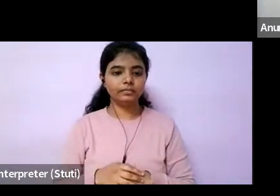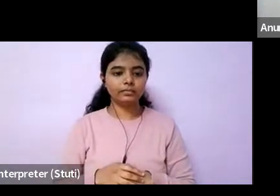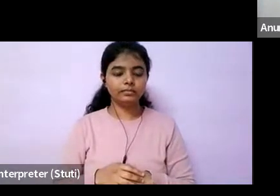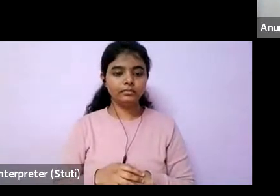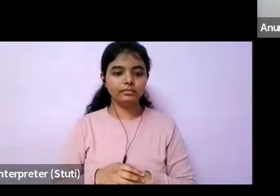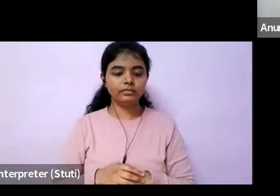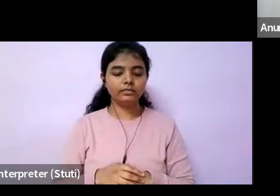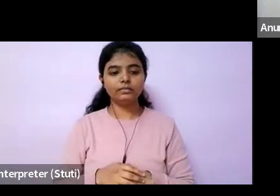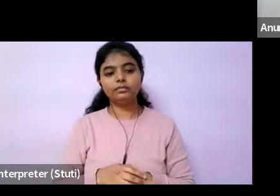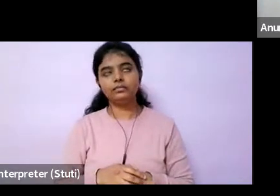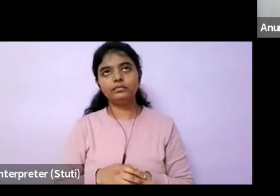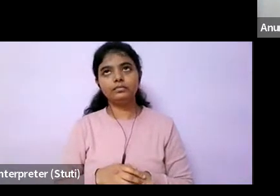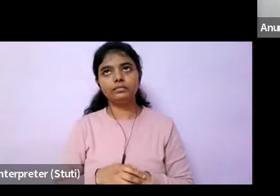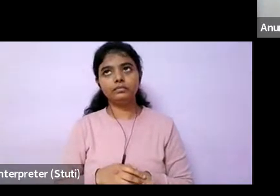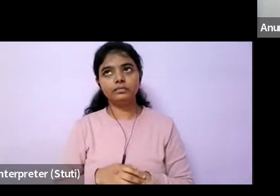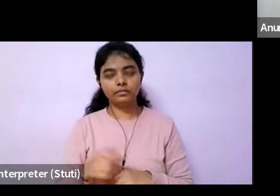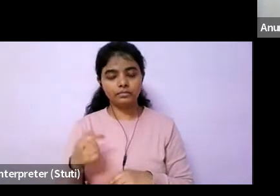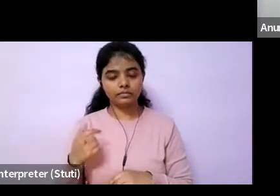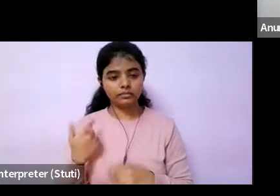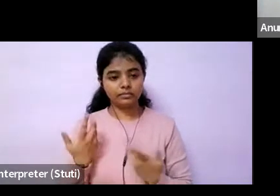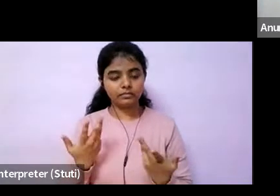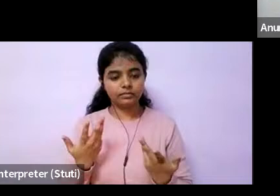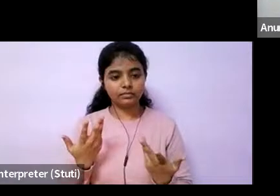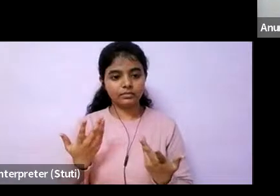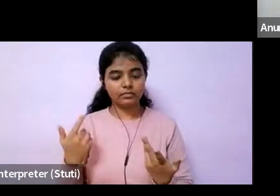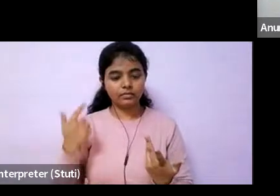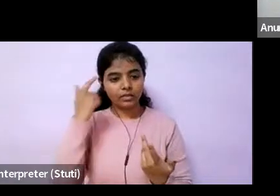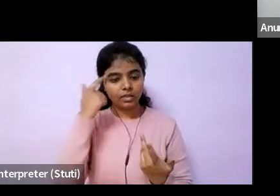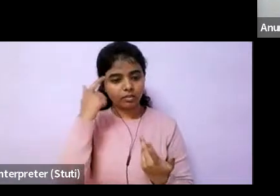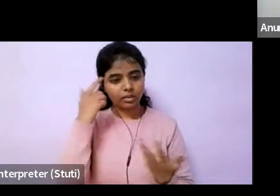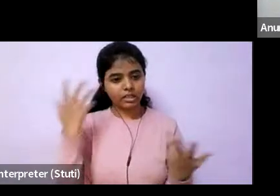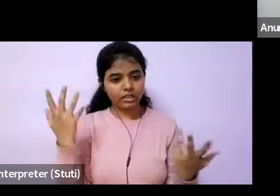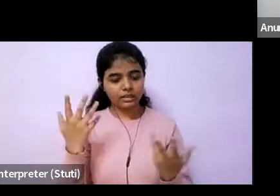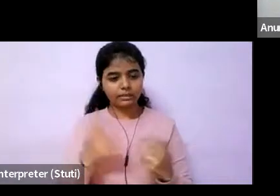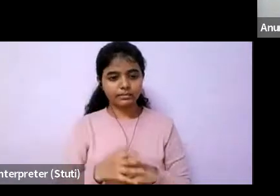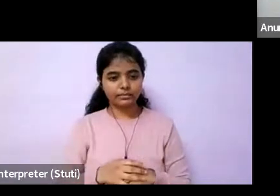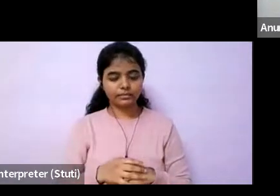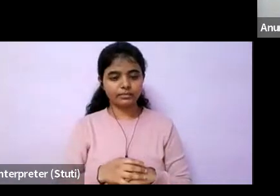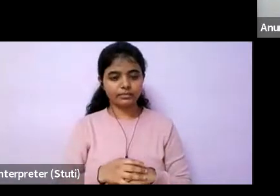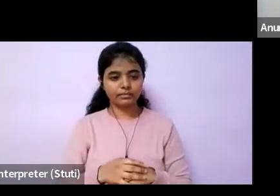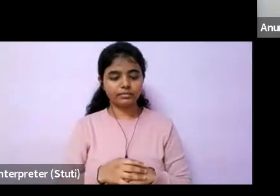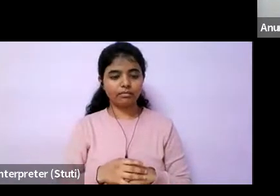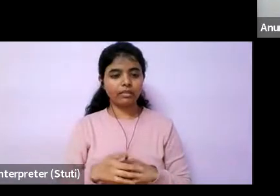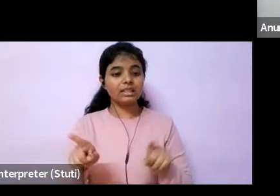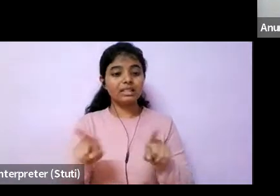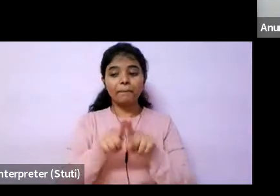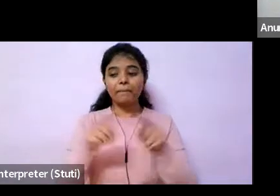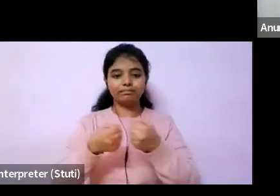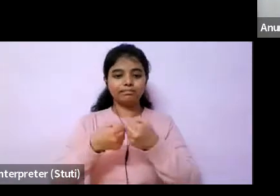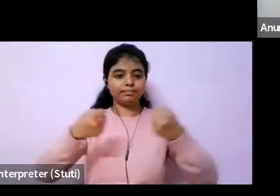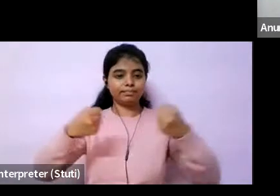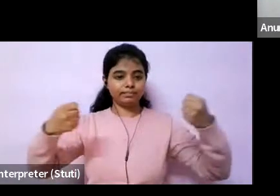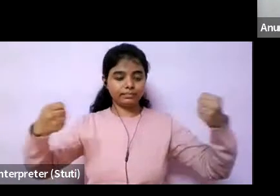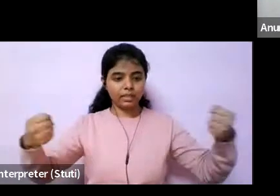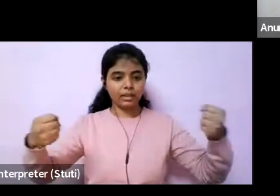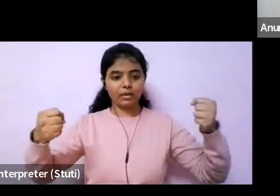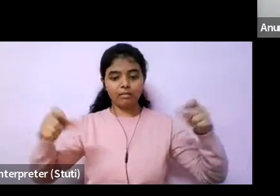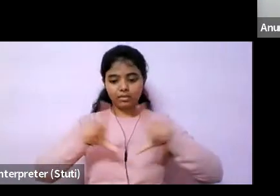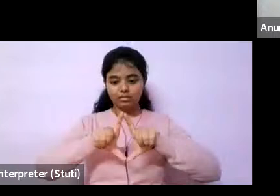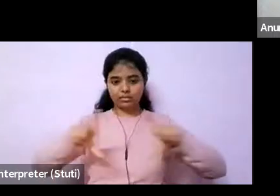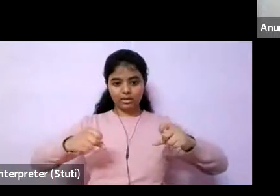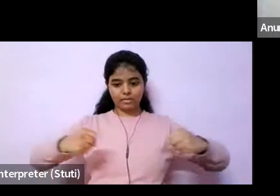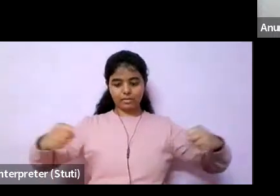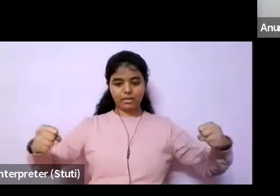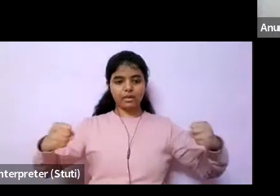if you come to Tokyo now, you will see the huge banners and posters using the term art brut instead